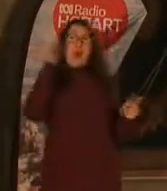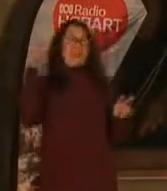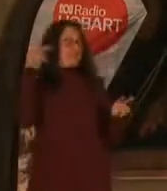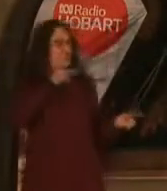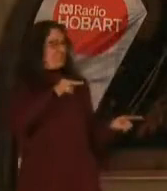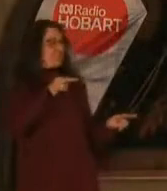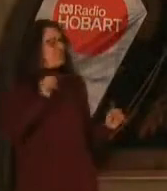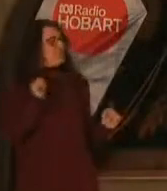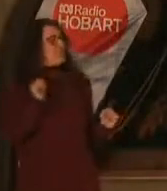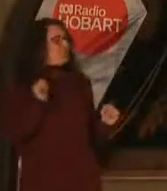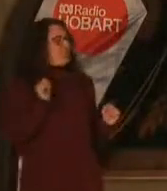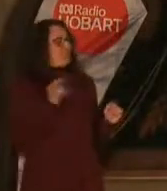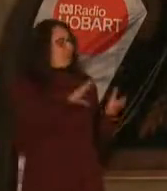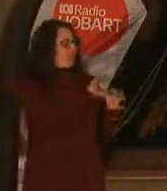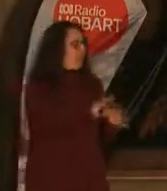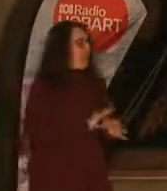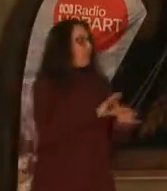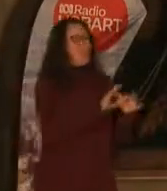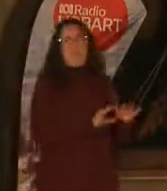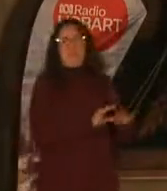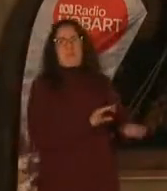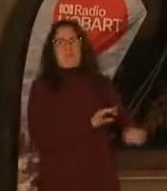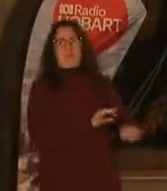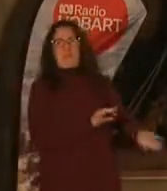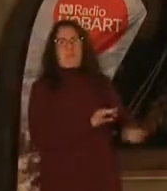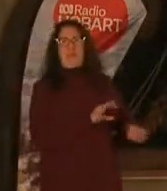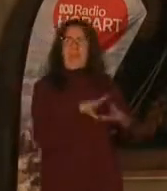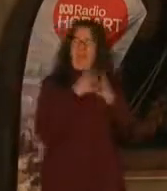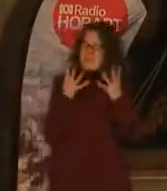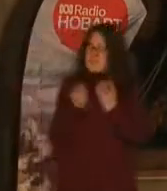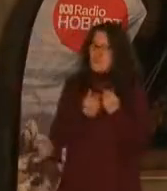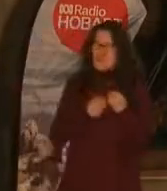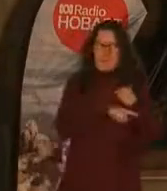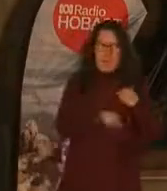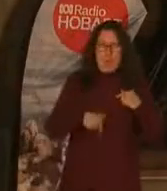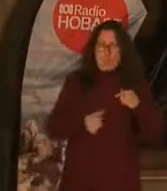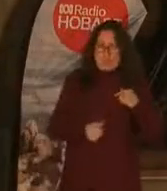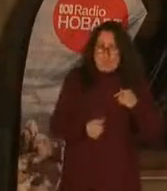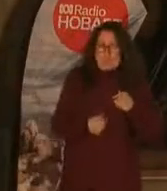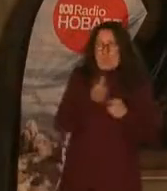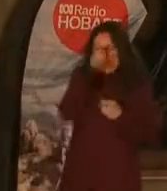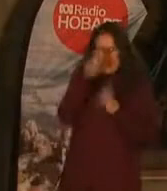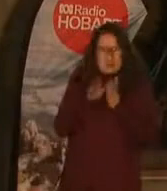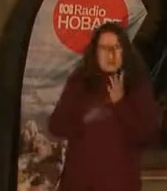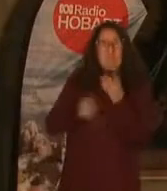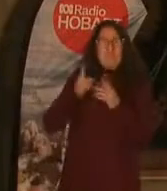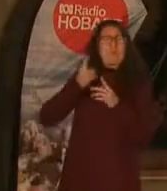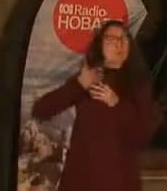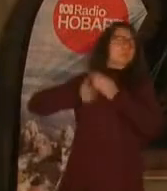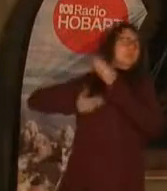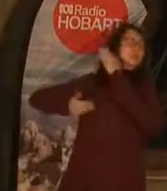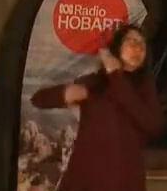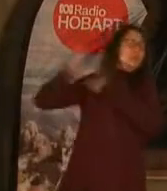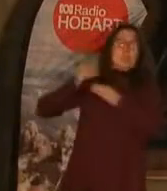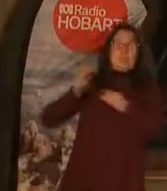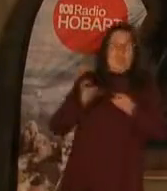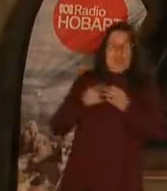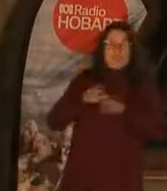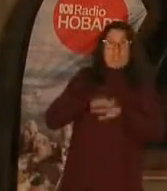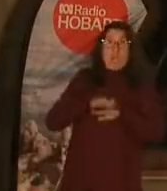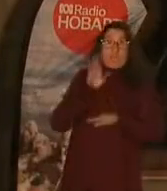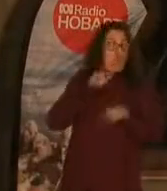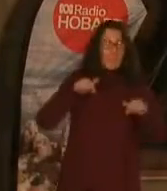we know and knew and have done for millennia, since the beginning of time, since this island of